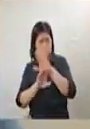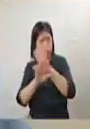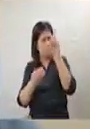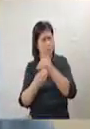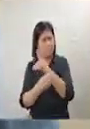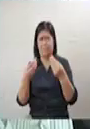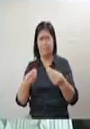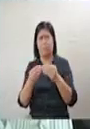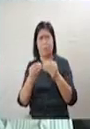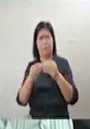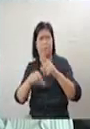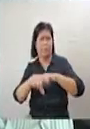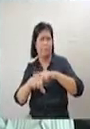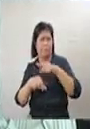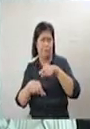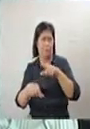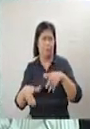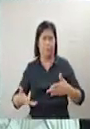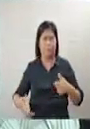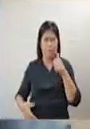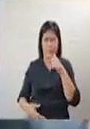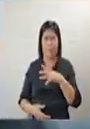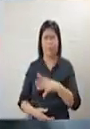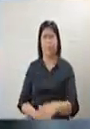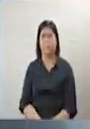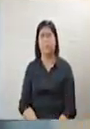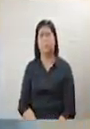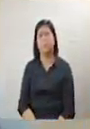ang pamantayan. Thanks. Thank you, ma'am.